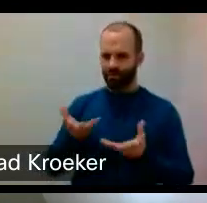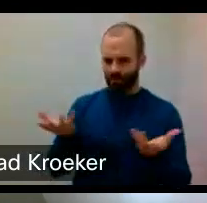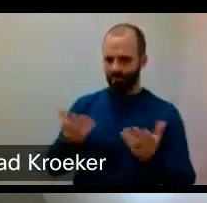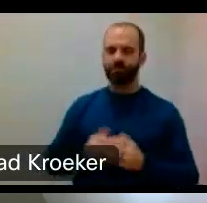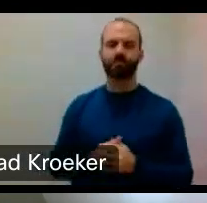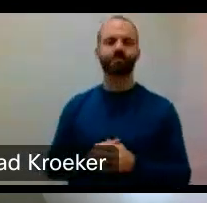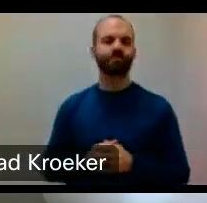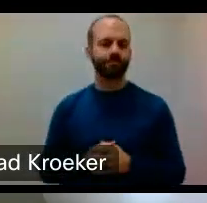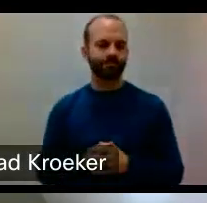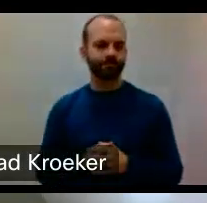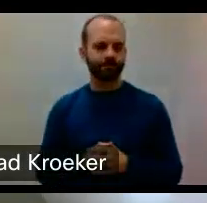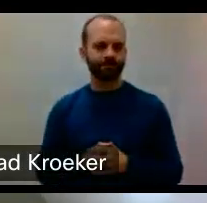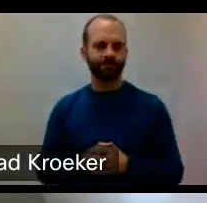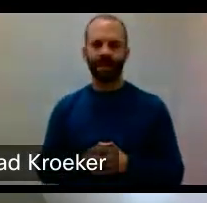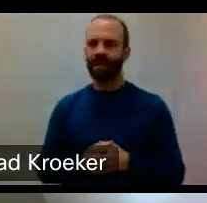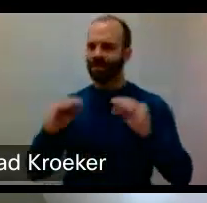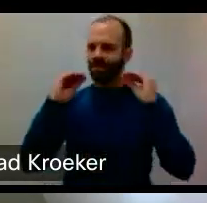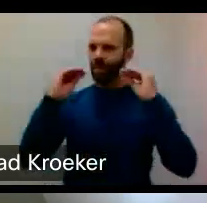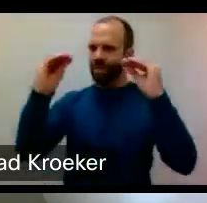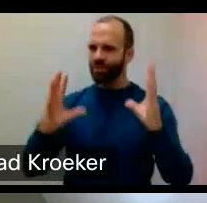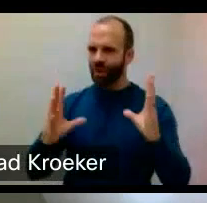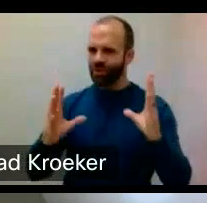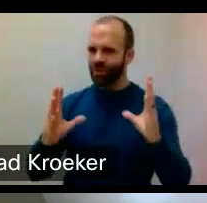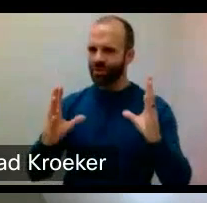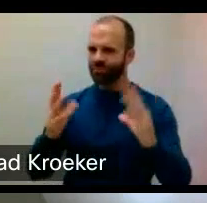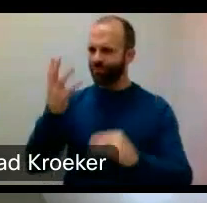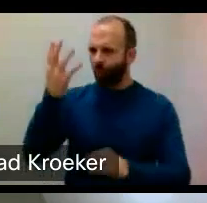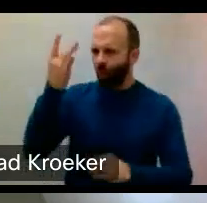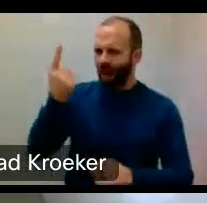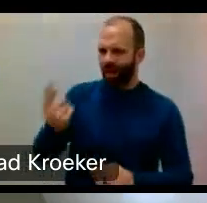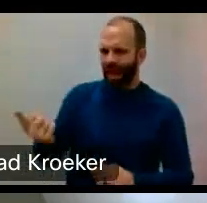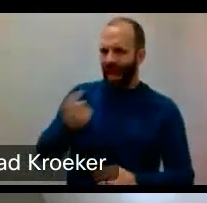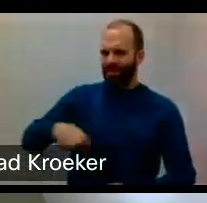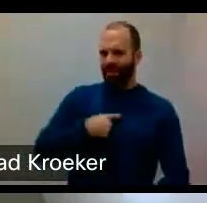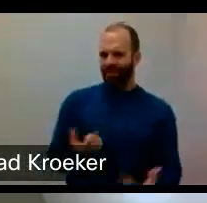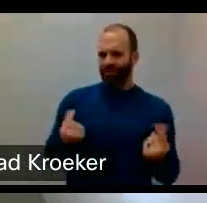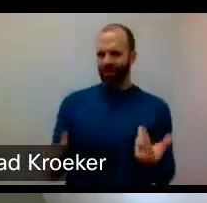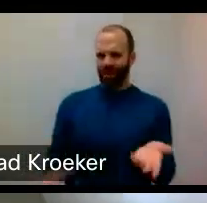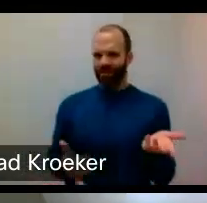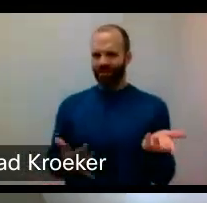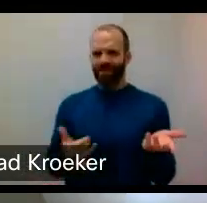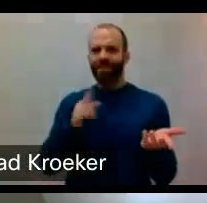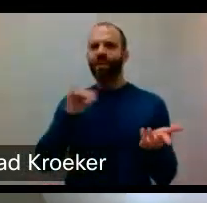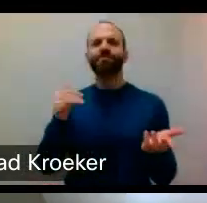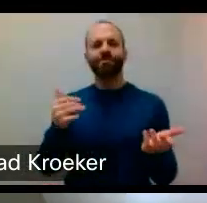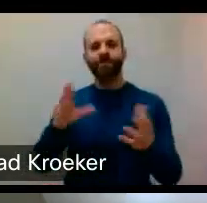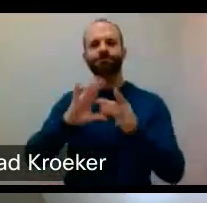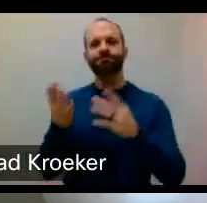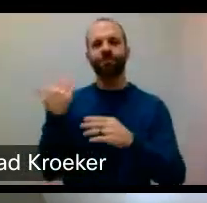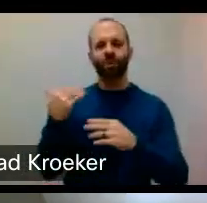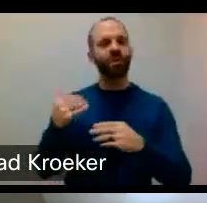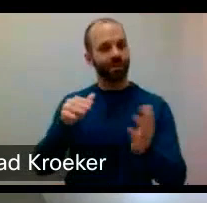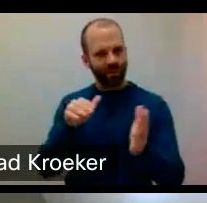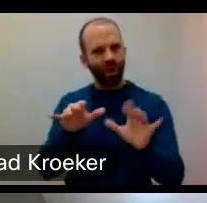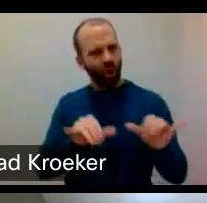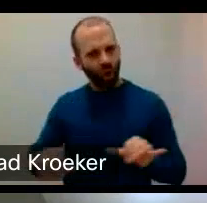So why do instructors even ask us to do this? As I've said, it is a common type of